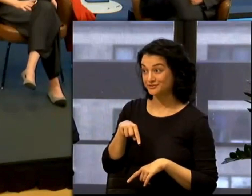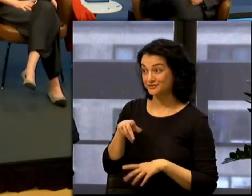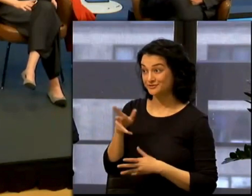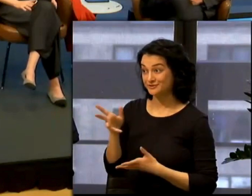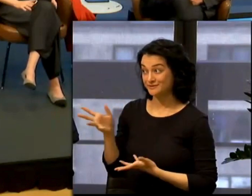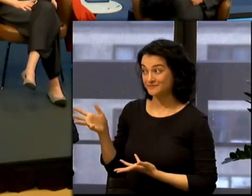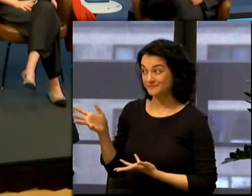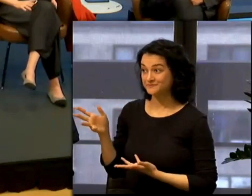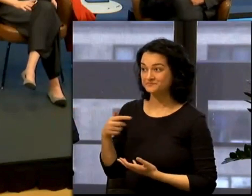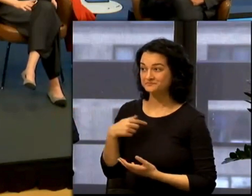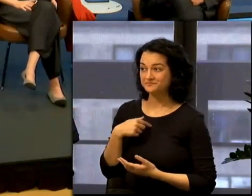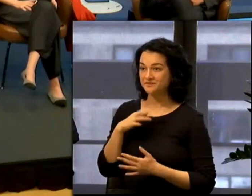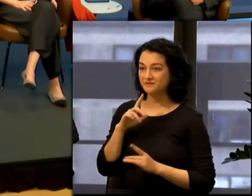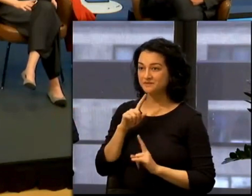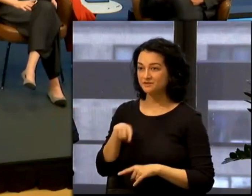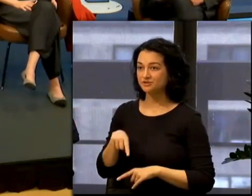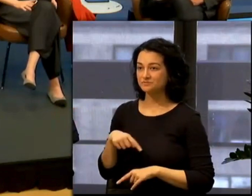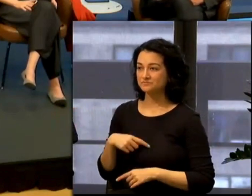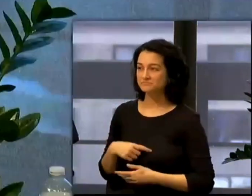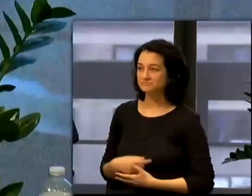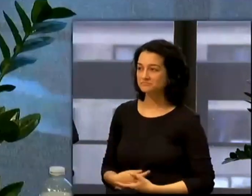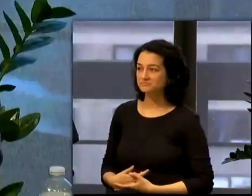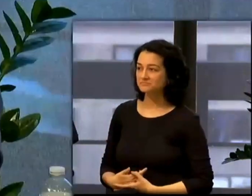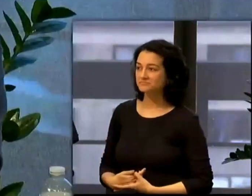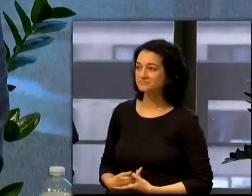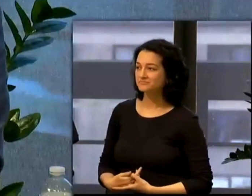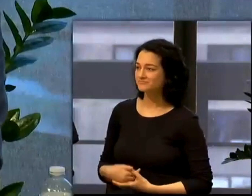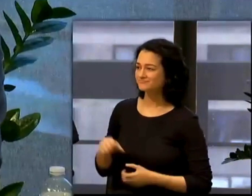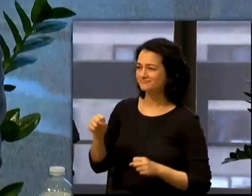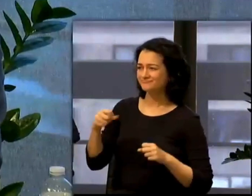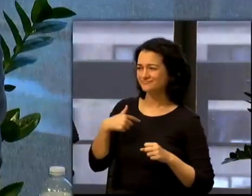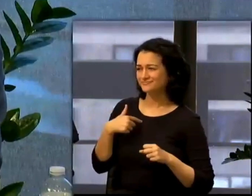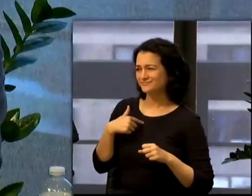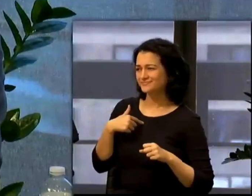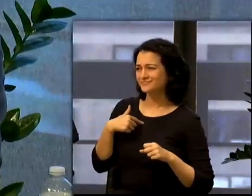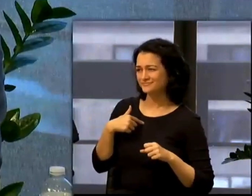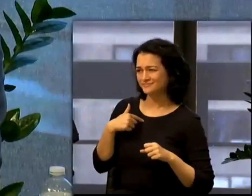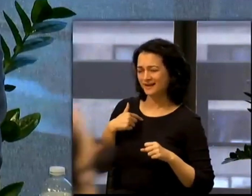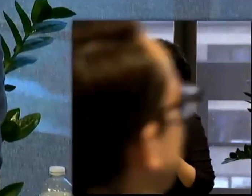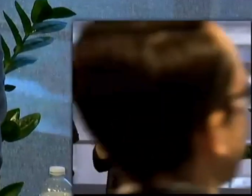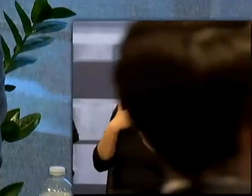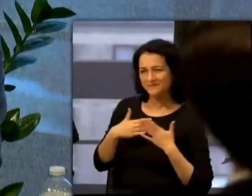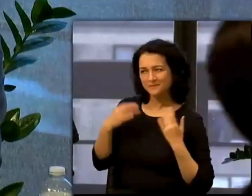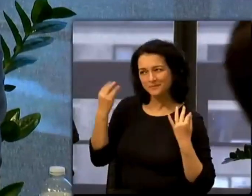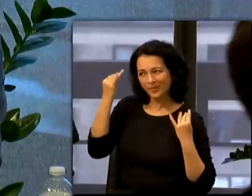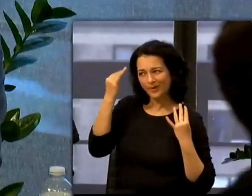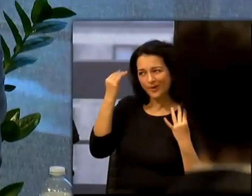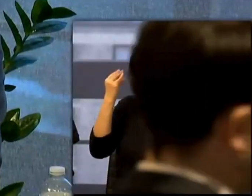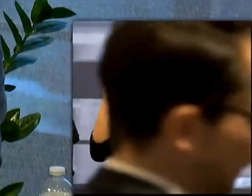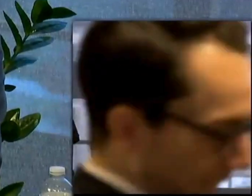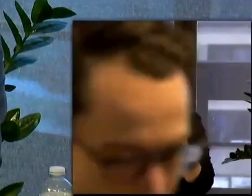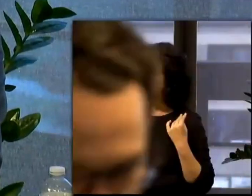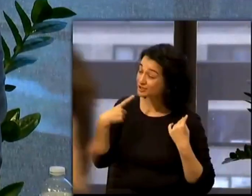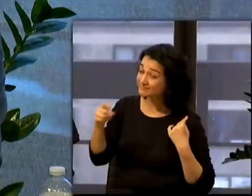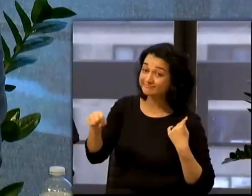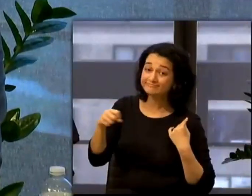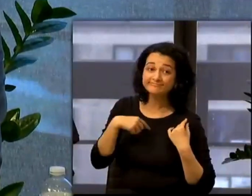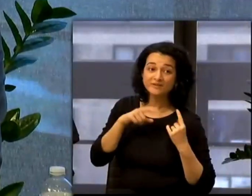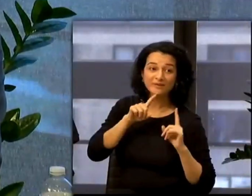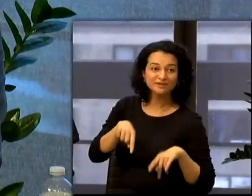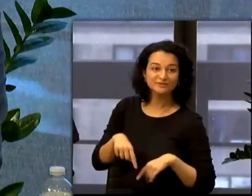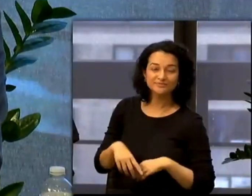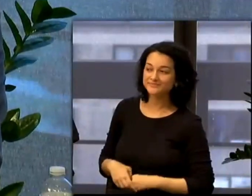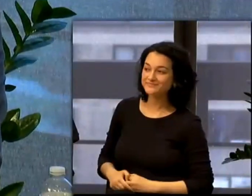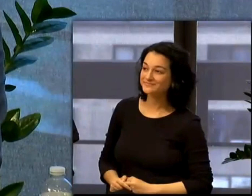fantastic question. I think it reminds me of the very first executive order that was signed by